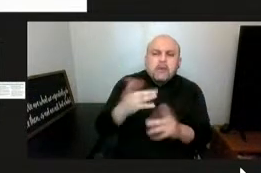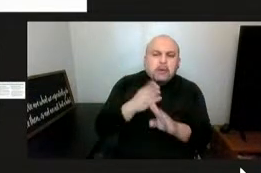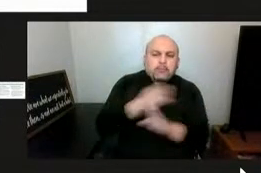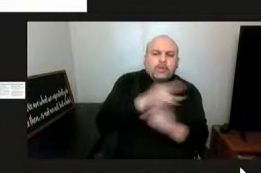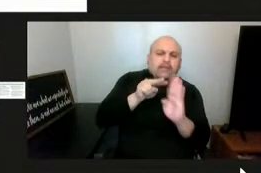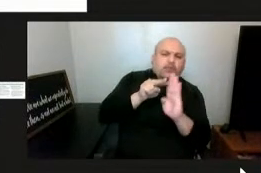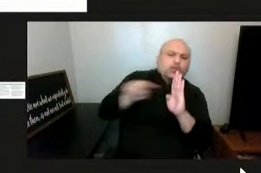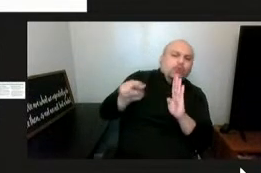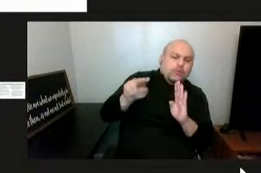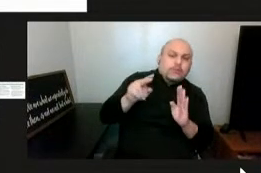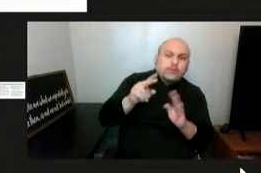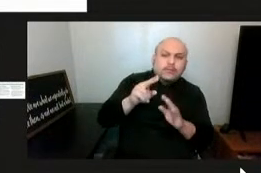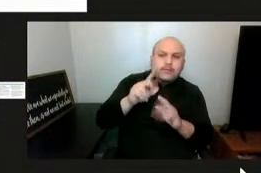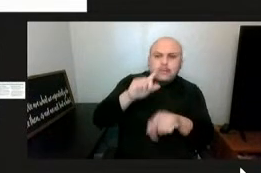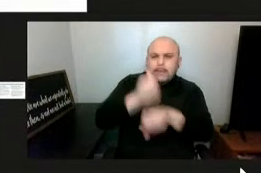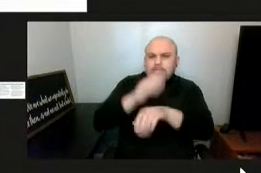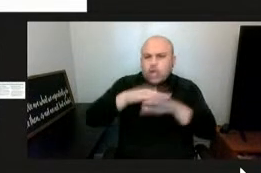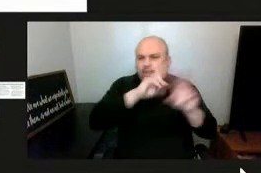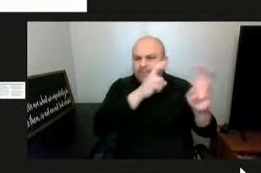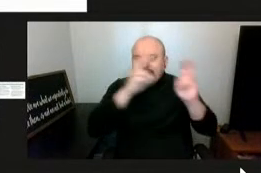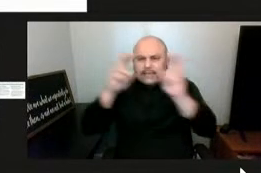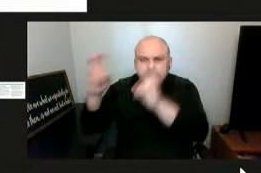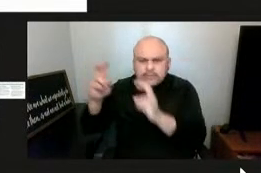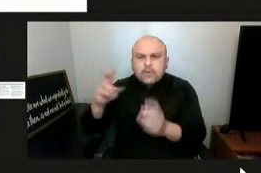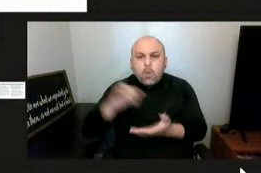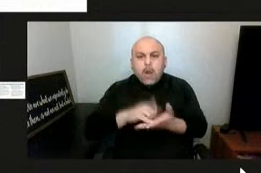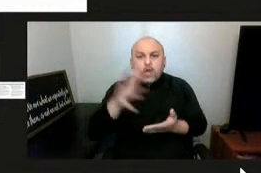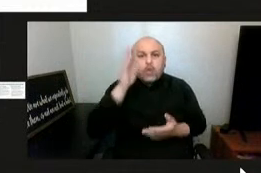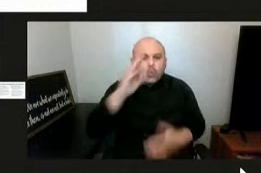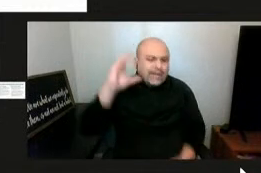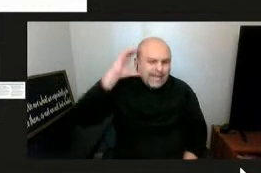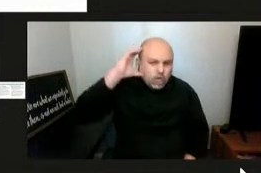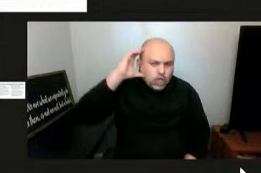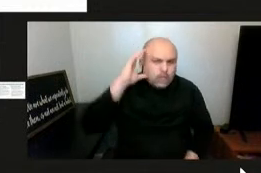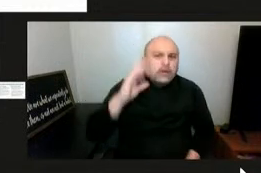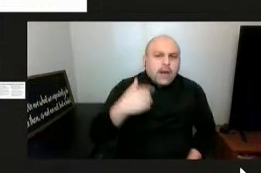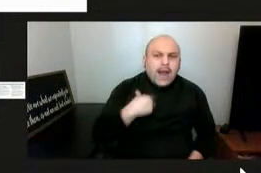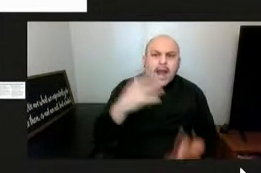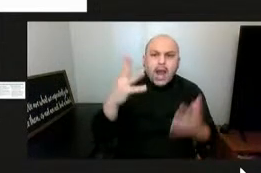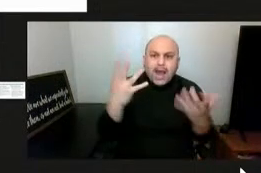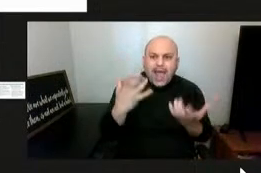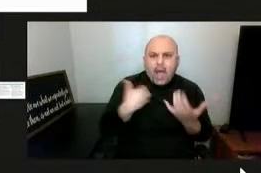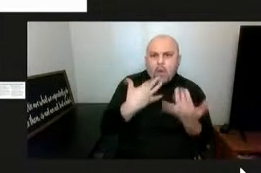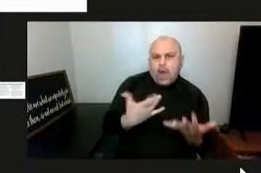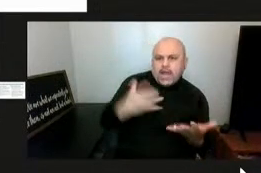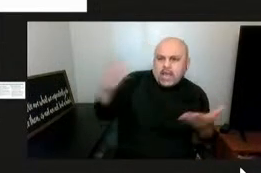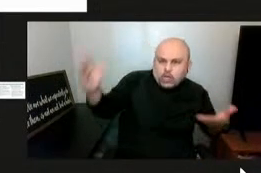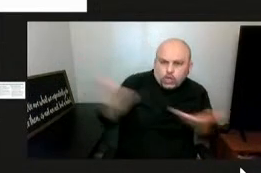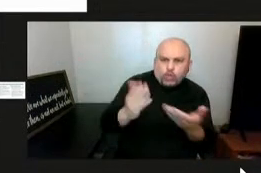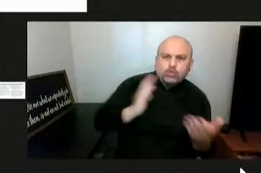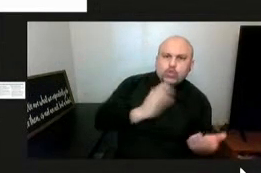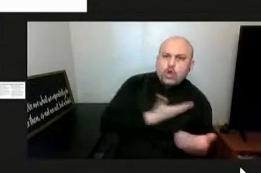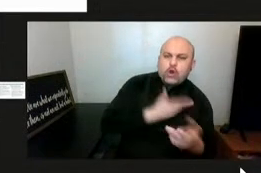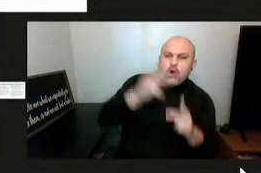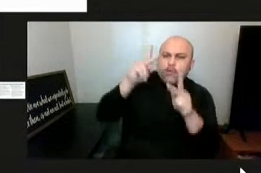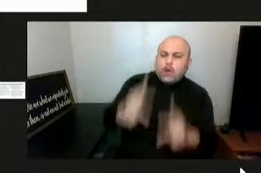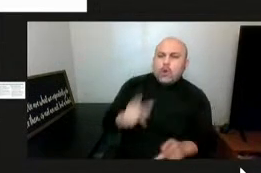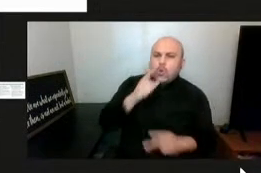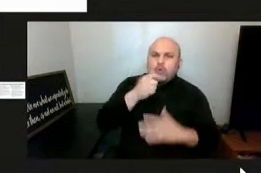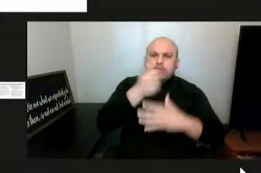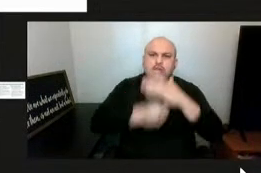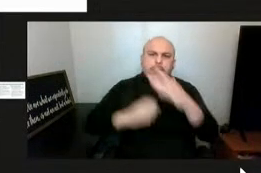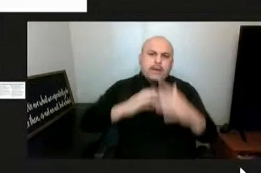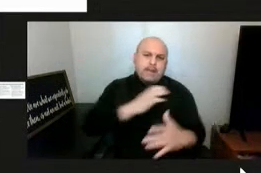the themes of what you will hear, I would like to introduce our first subcommittee, and I'll